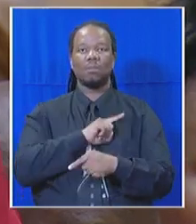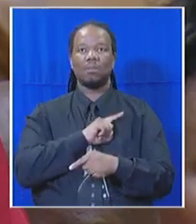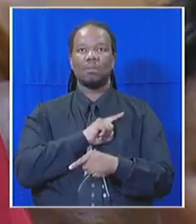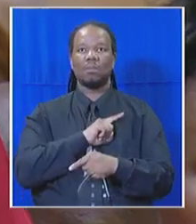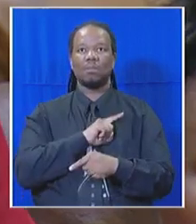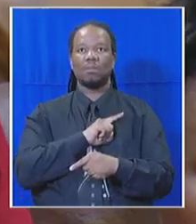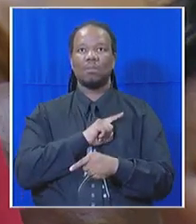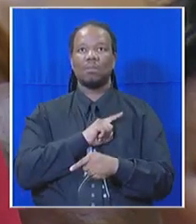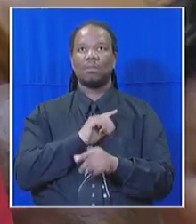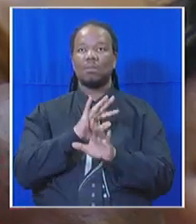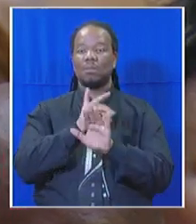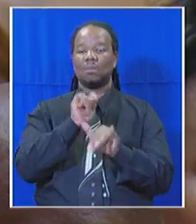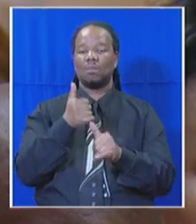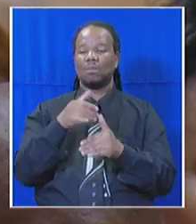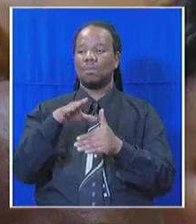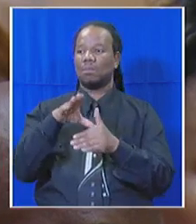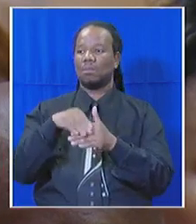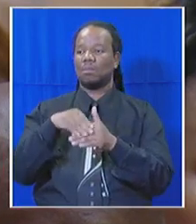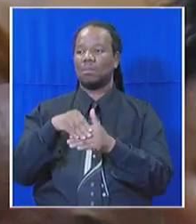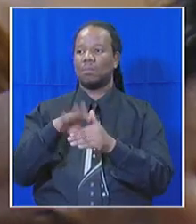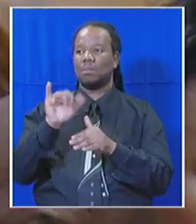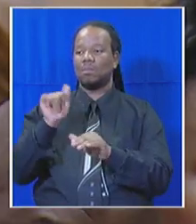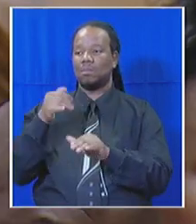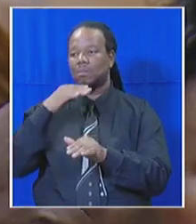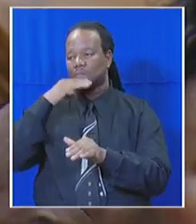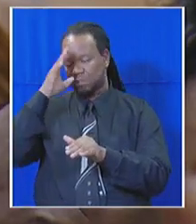that attending portfolio committee meetings. Which rule is that, sir?